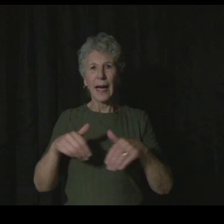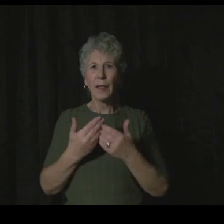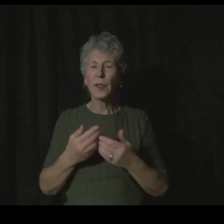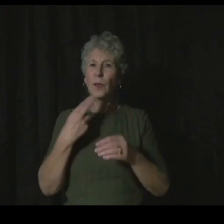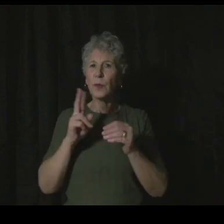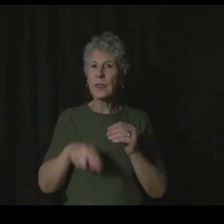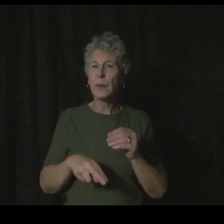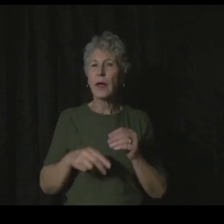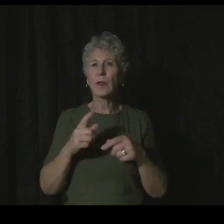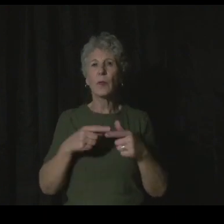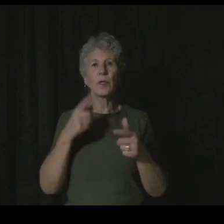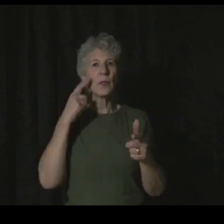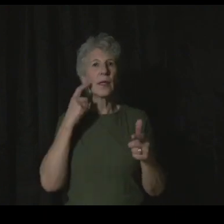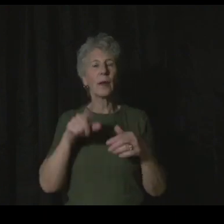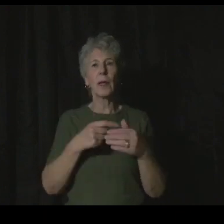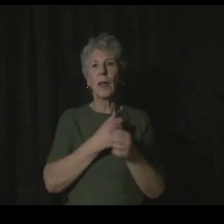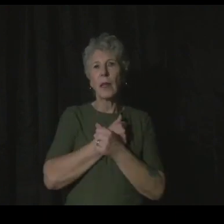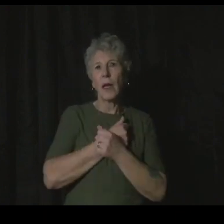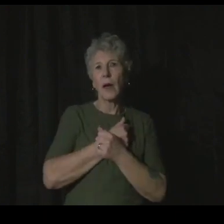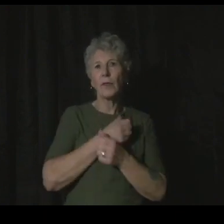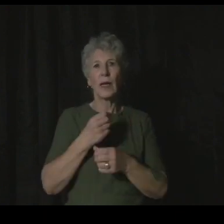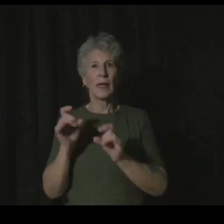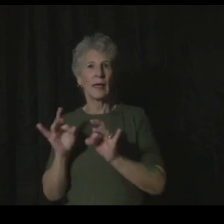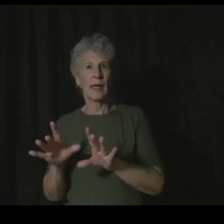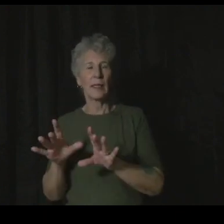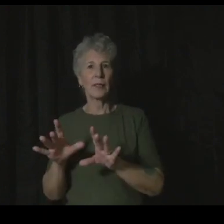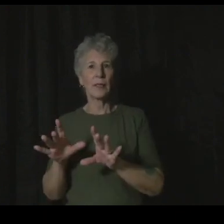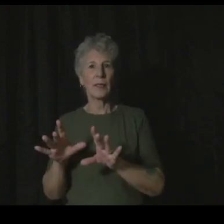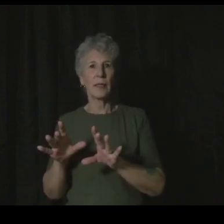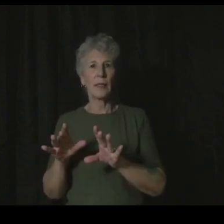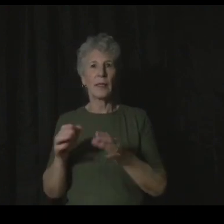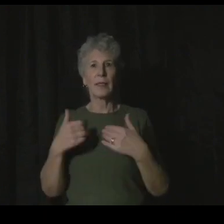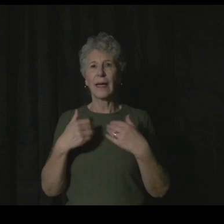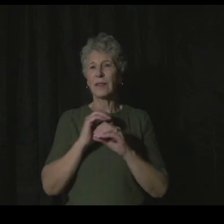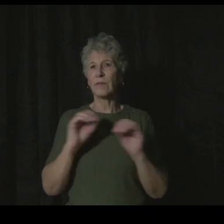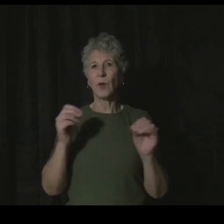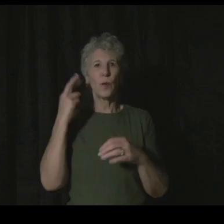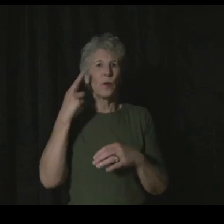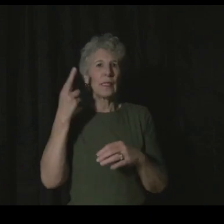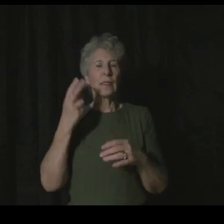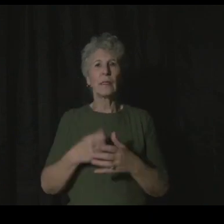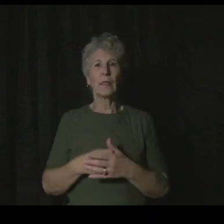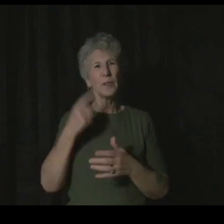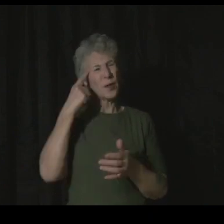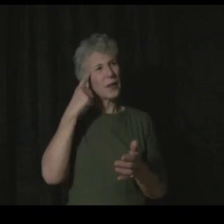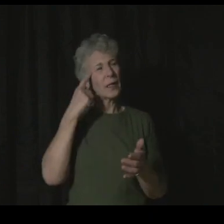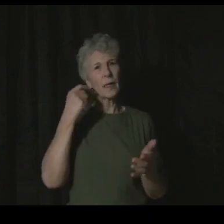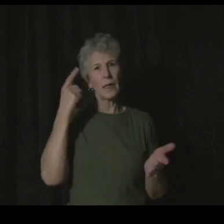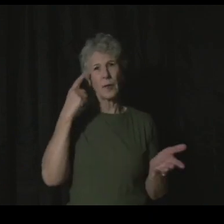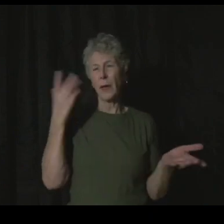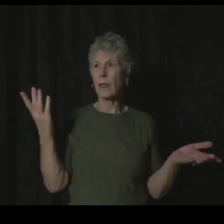when you hear about this love and this hatred that's unconditional? Do you think in your mind,